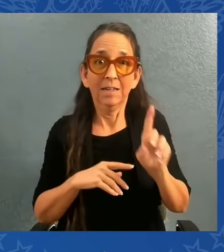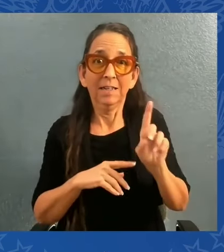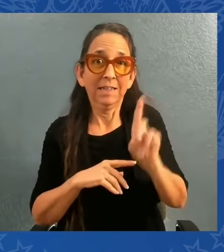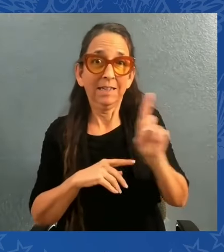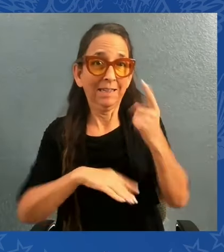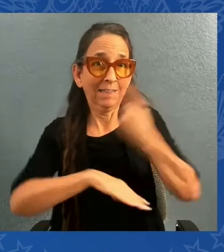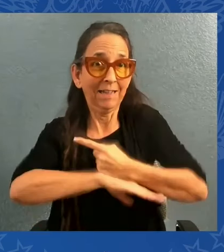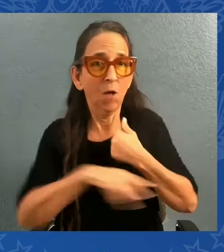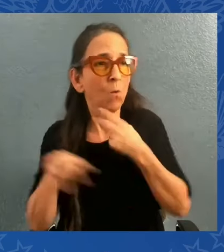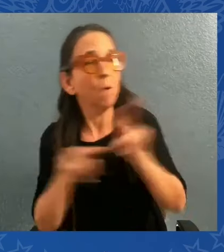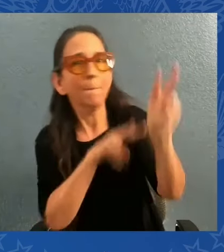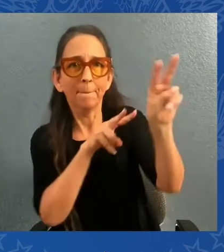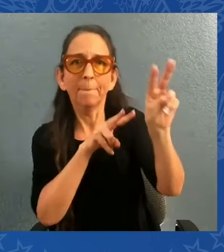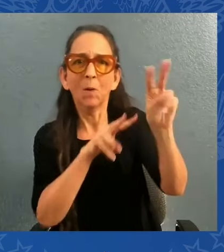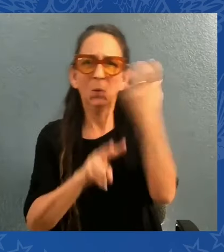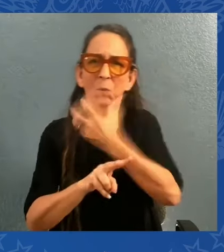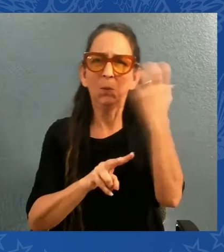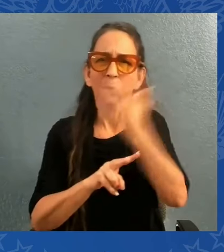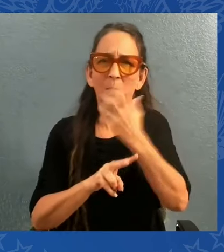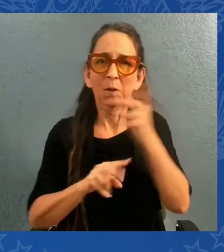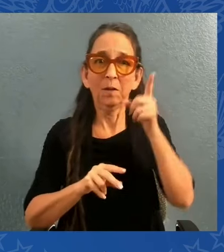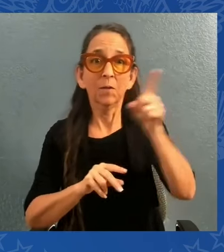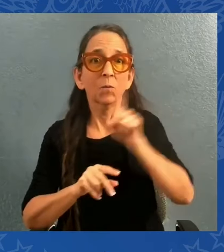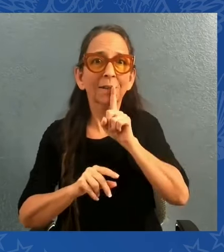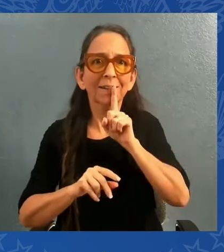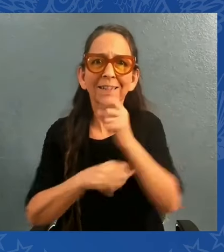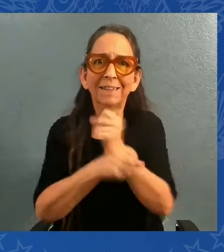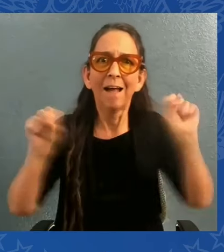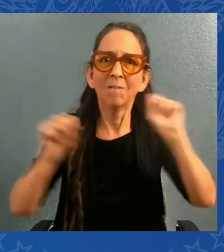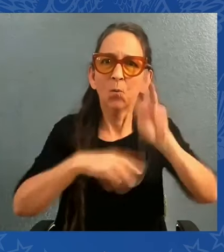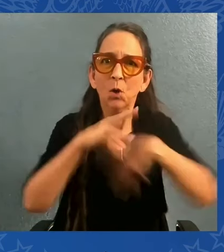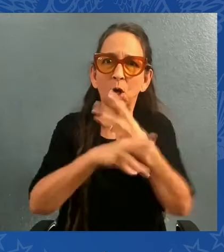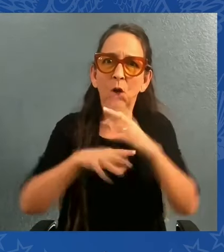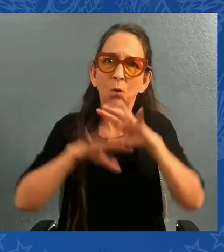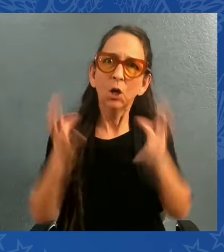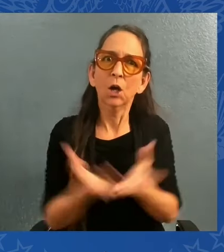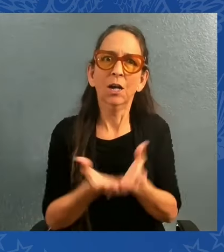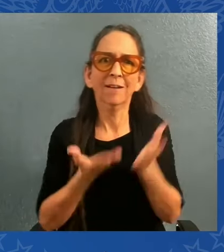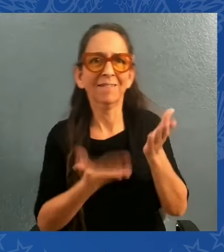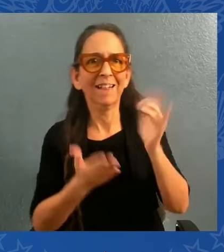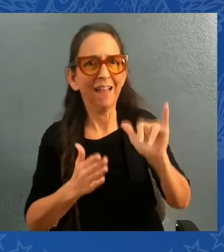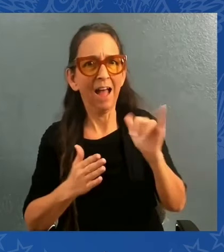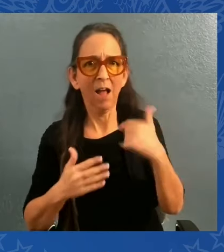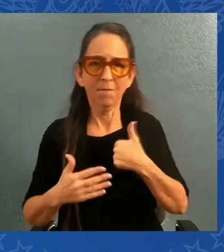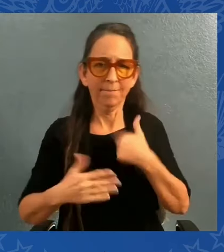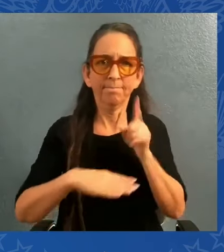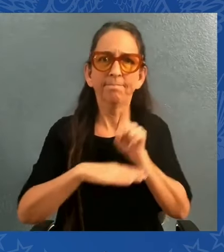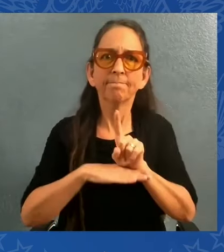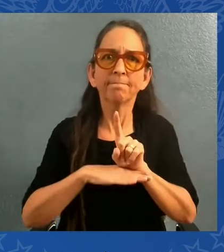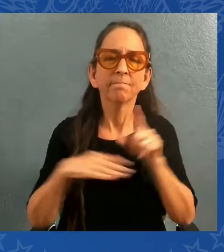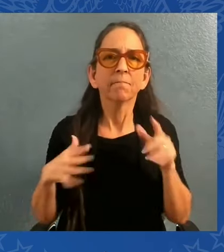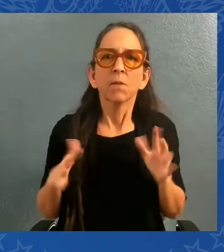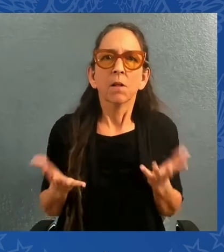world with absolute heroism. Just standing there, you wonder how in God's name did they have